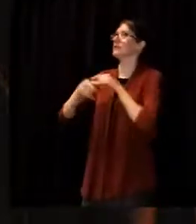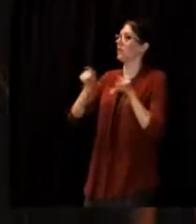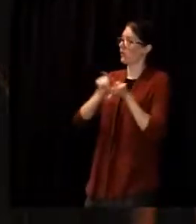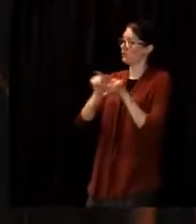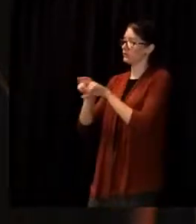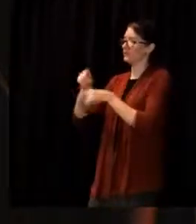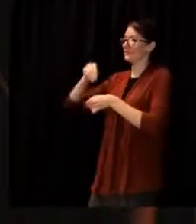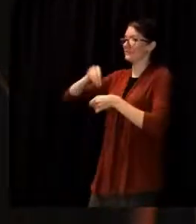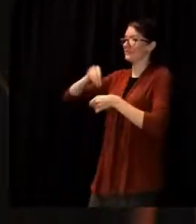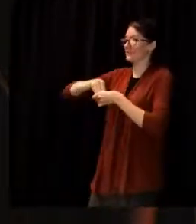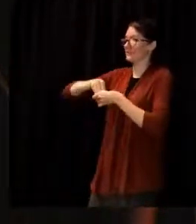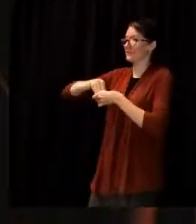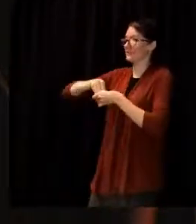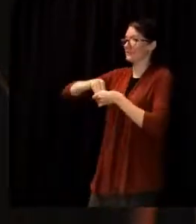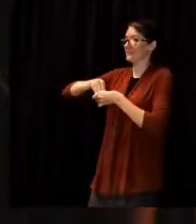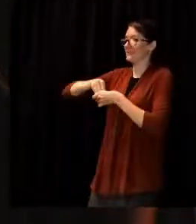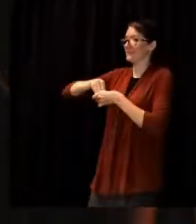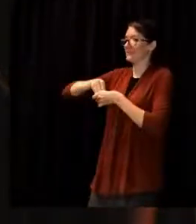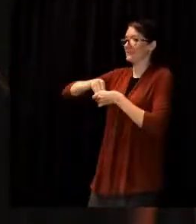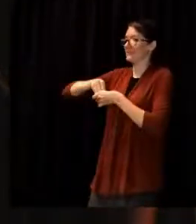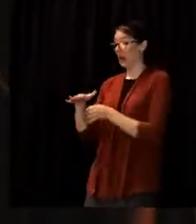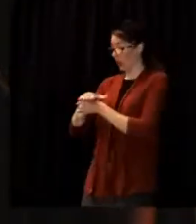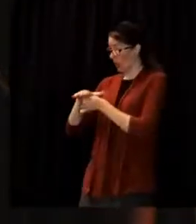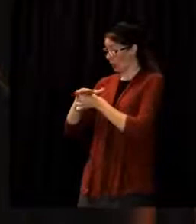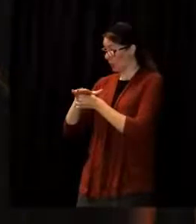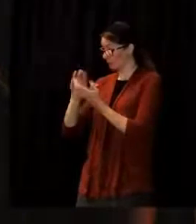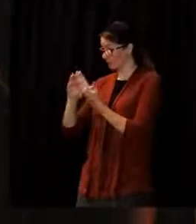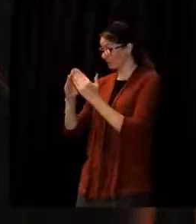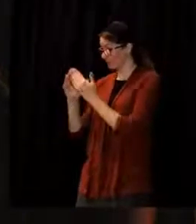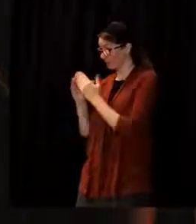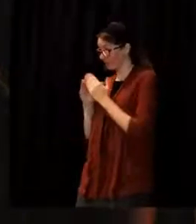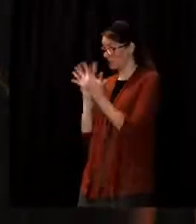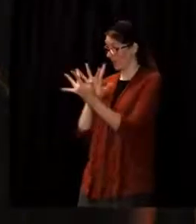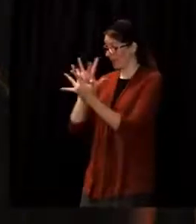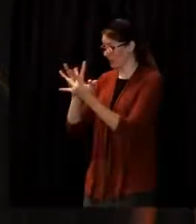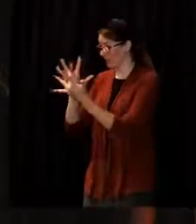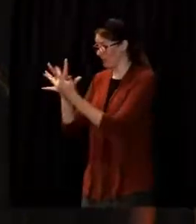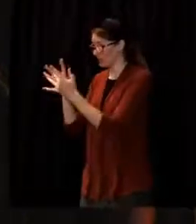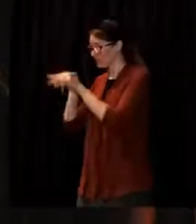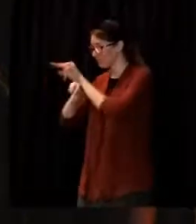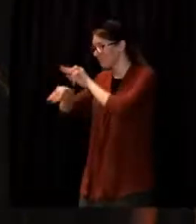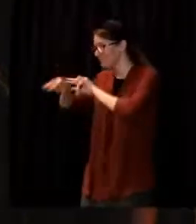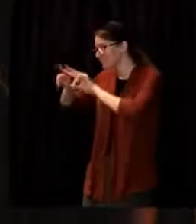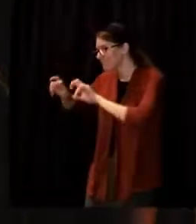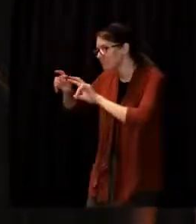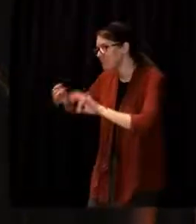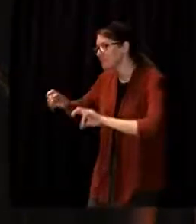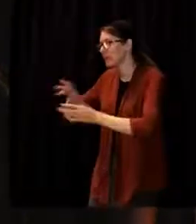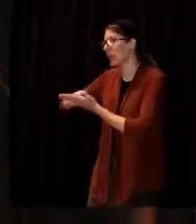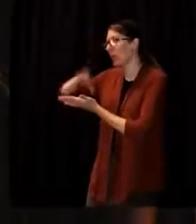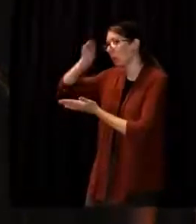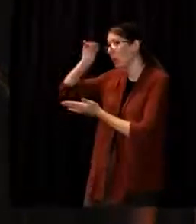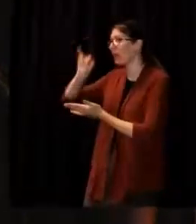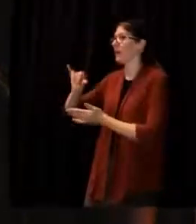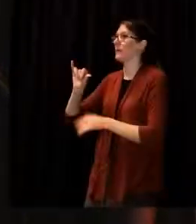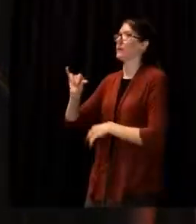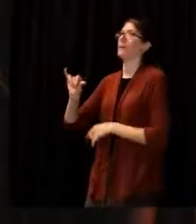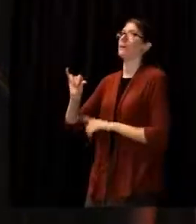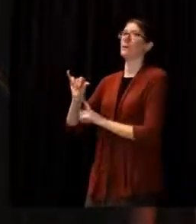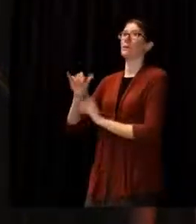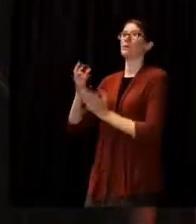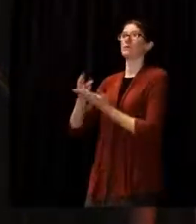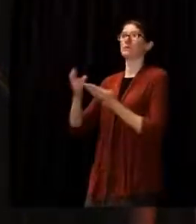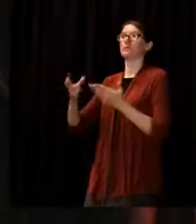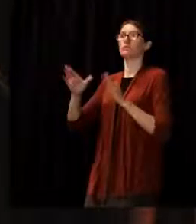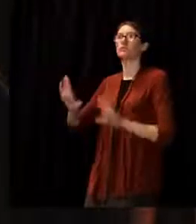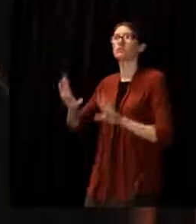our areas. And as we looked at our local outreach in particular, we found that was a tremendous resource for us, but